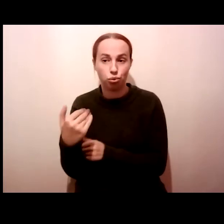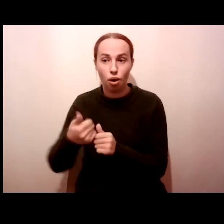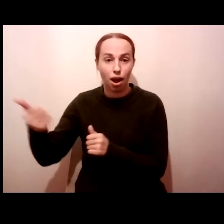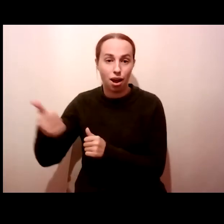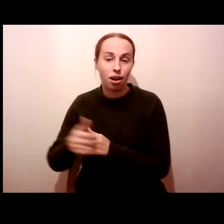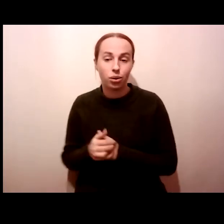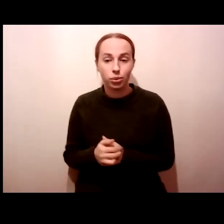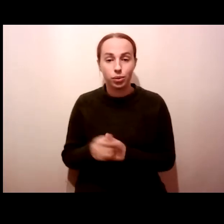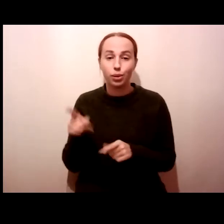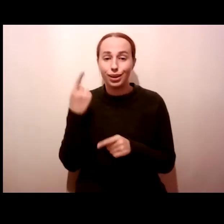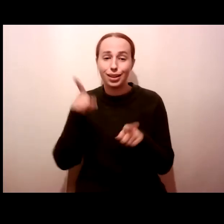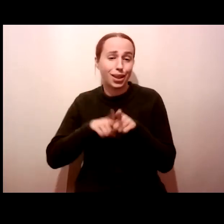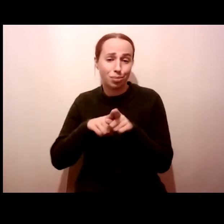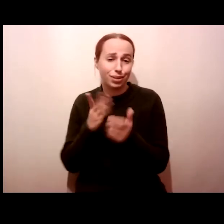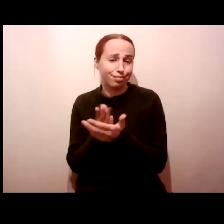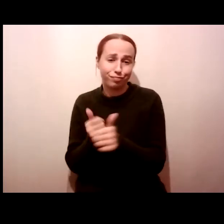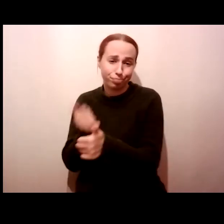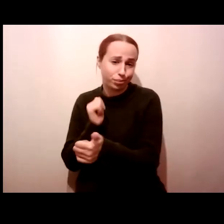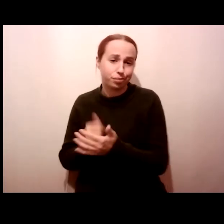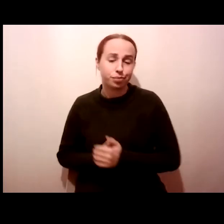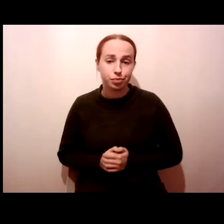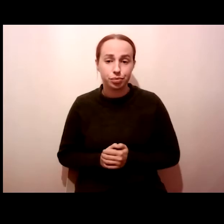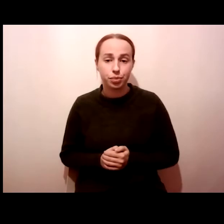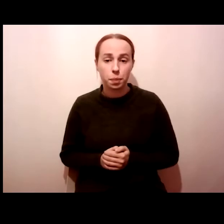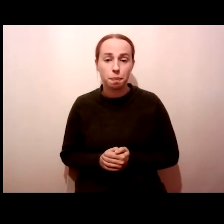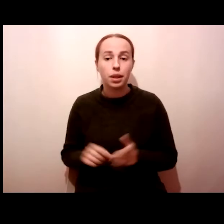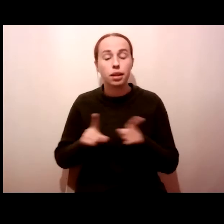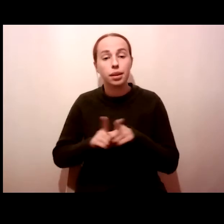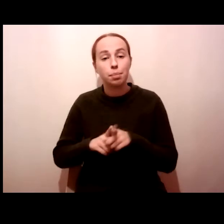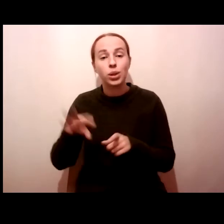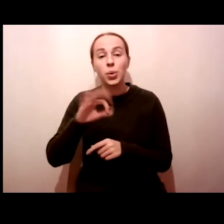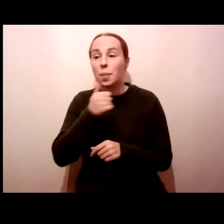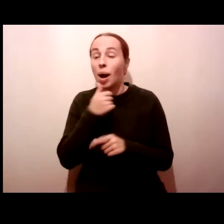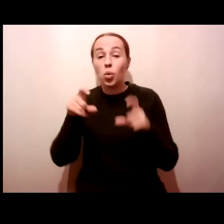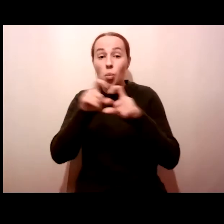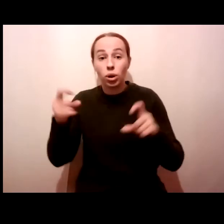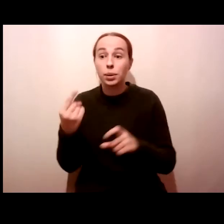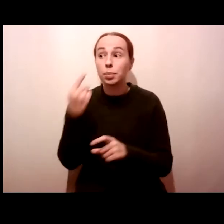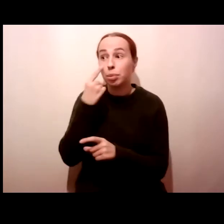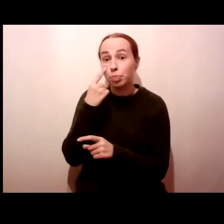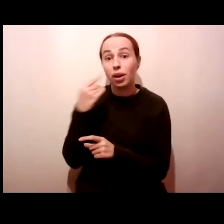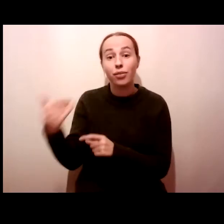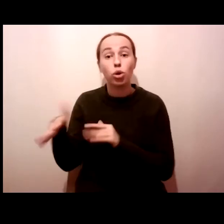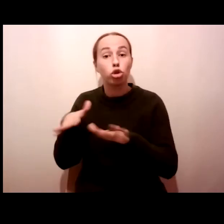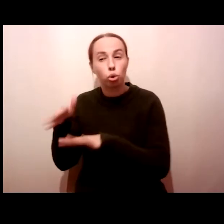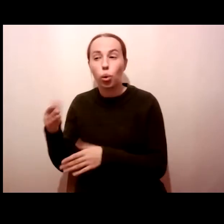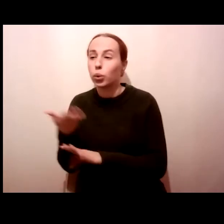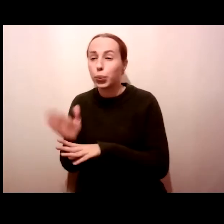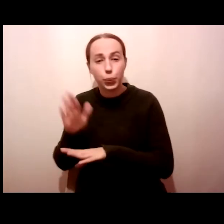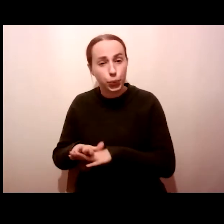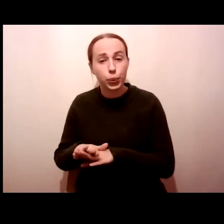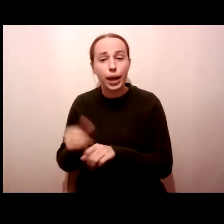see some schools that have progressed a lot, while others haven't.